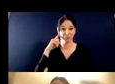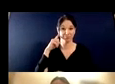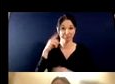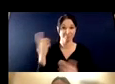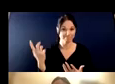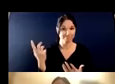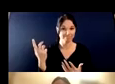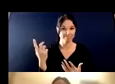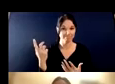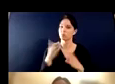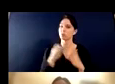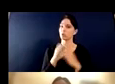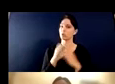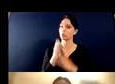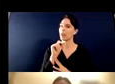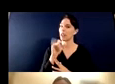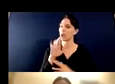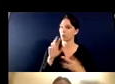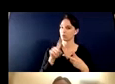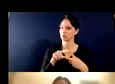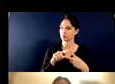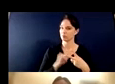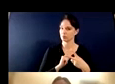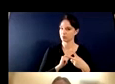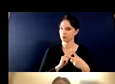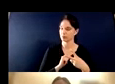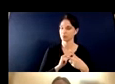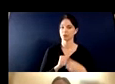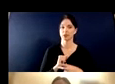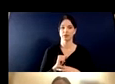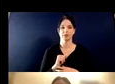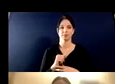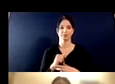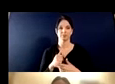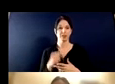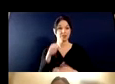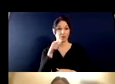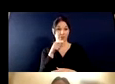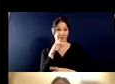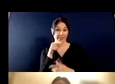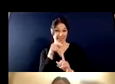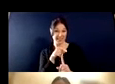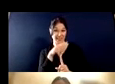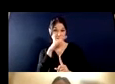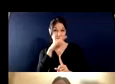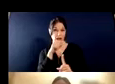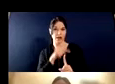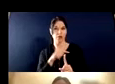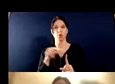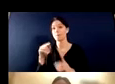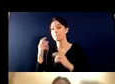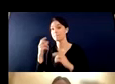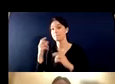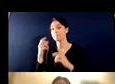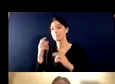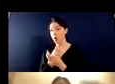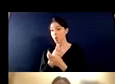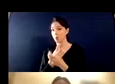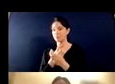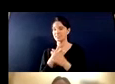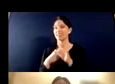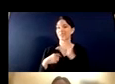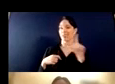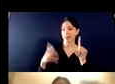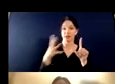air conduction. So in this case, this child's bone conduction thresholds in the left and the right